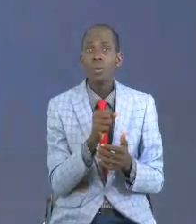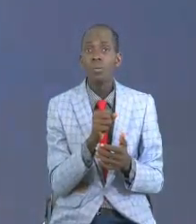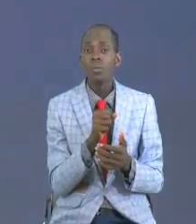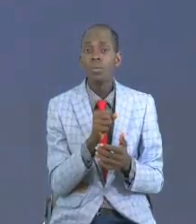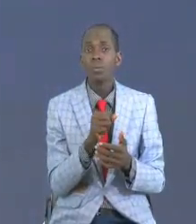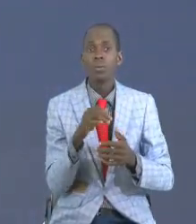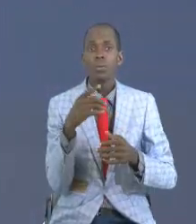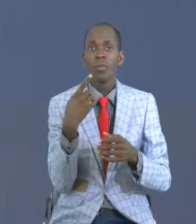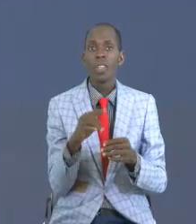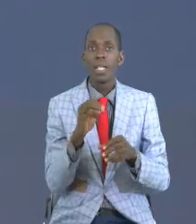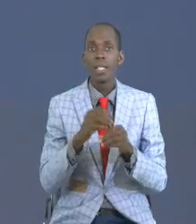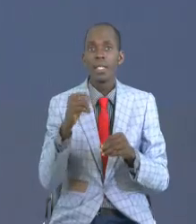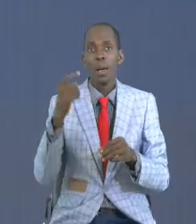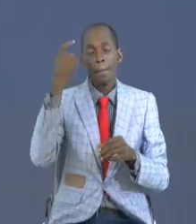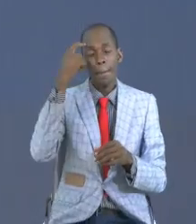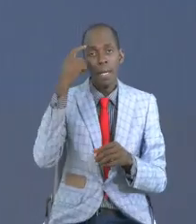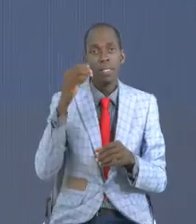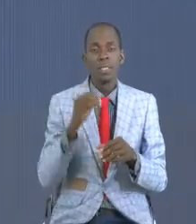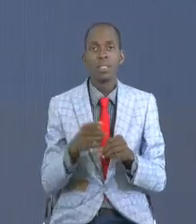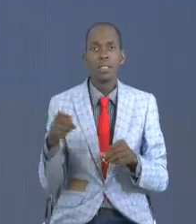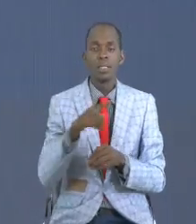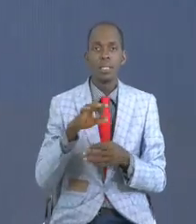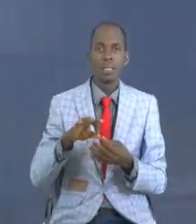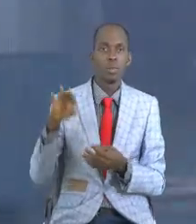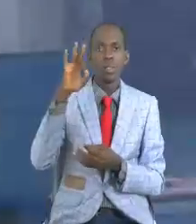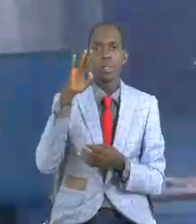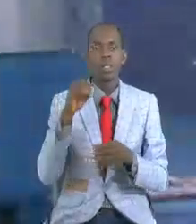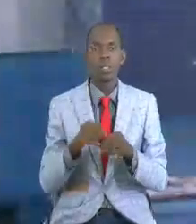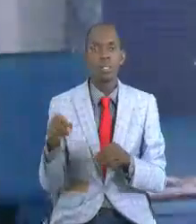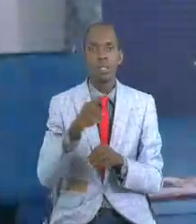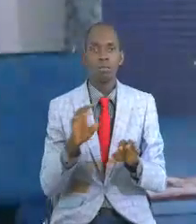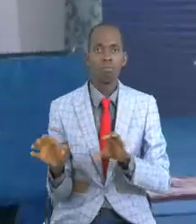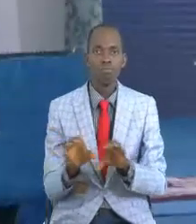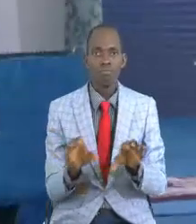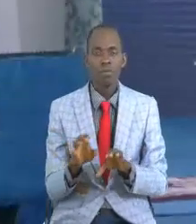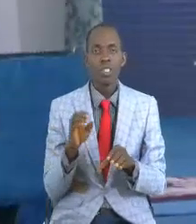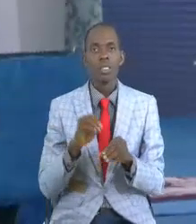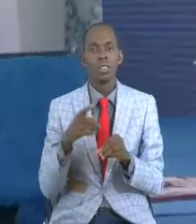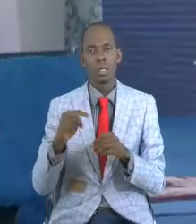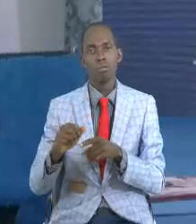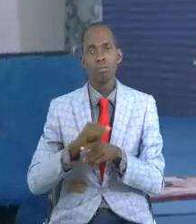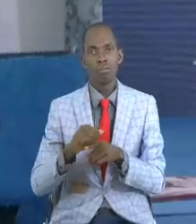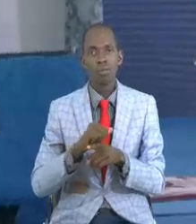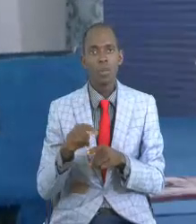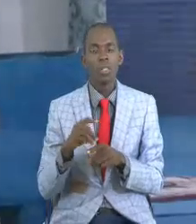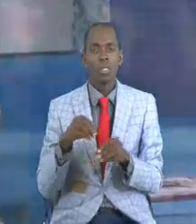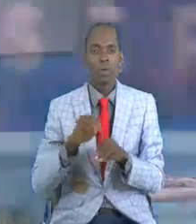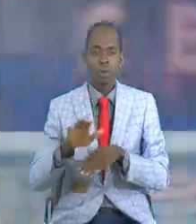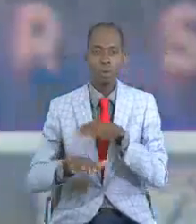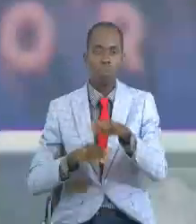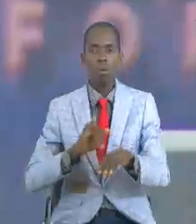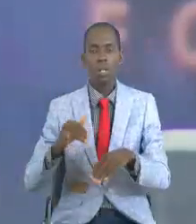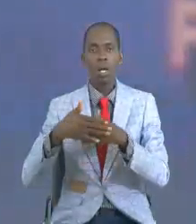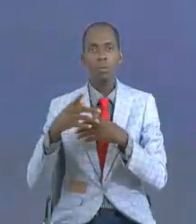their mind, in their spirit, in their action, in their practices, in walking after the Lord, and